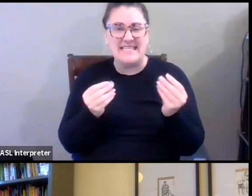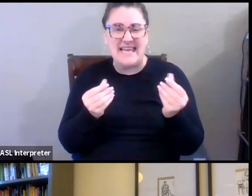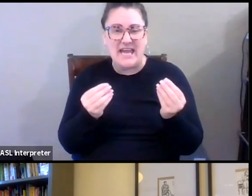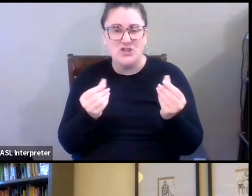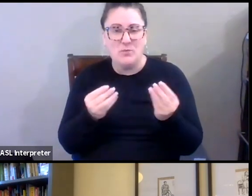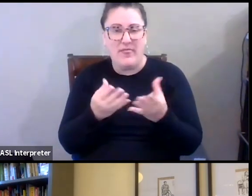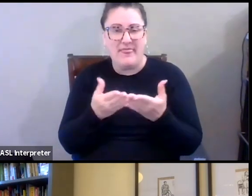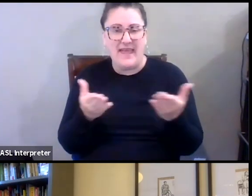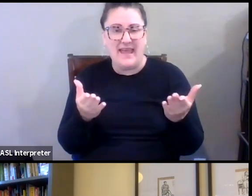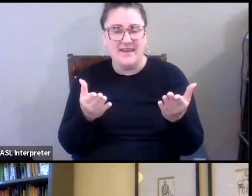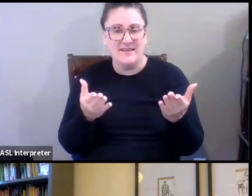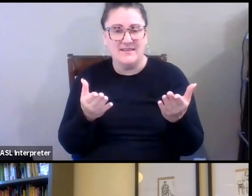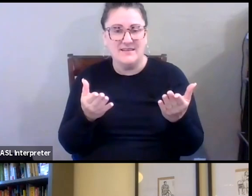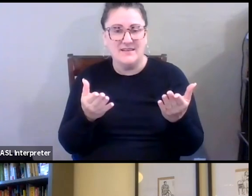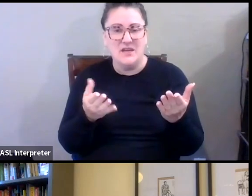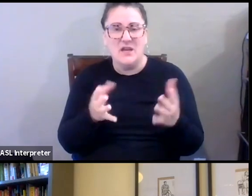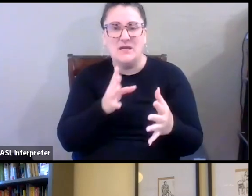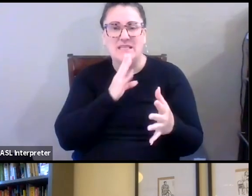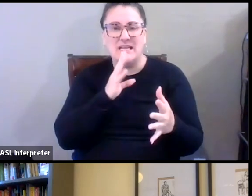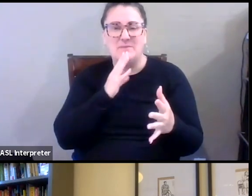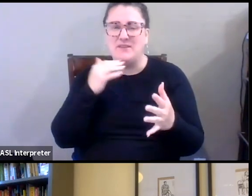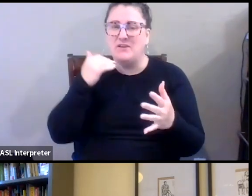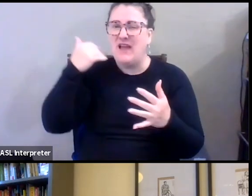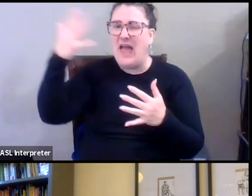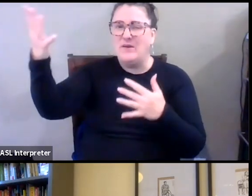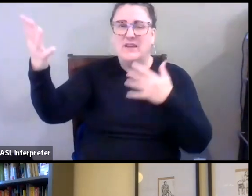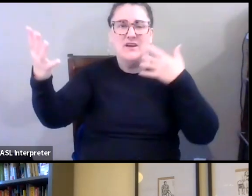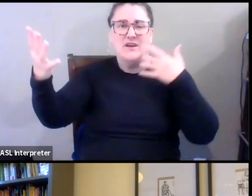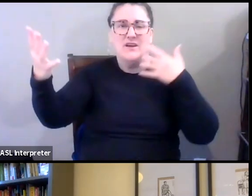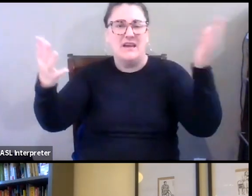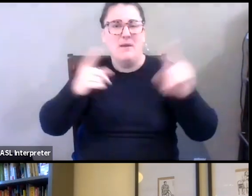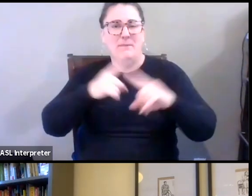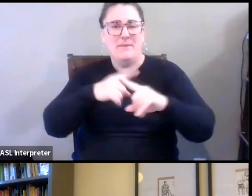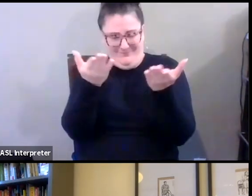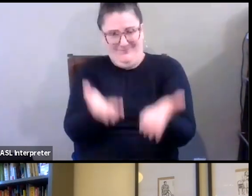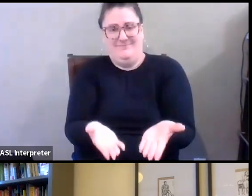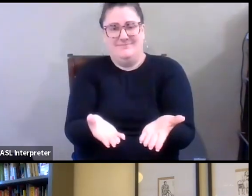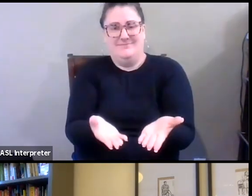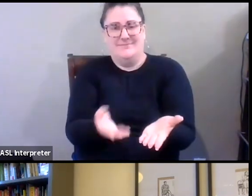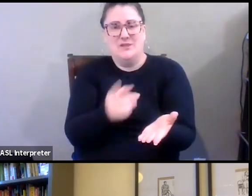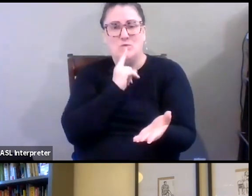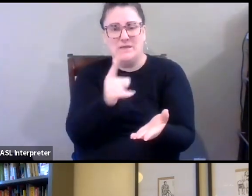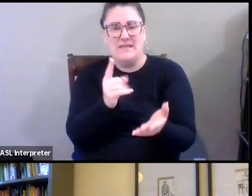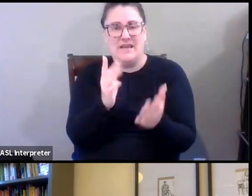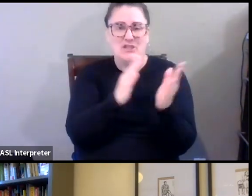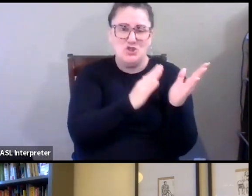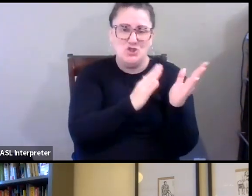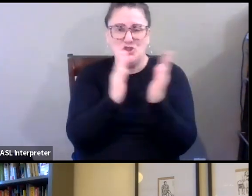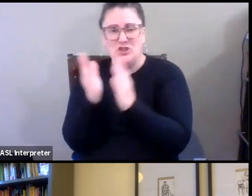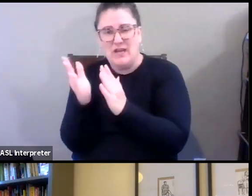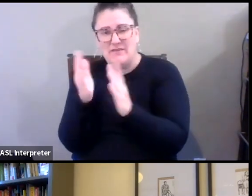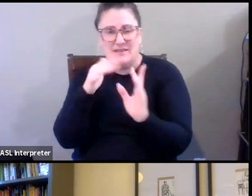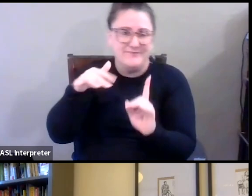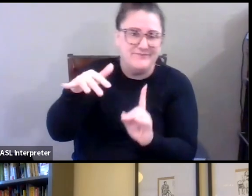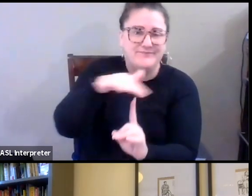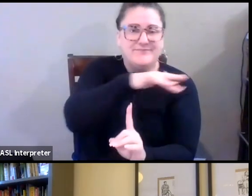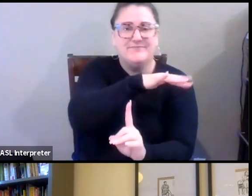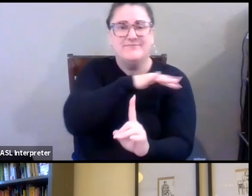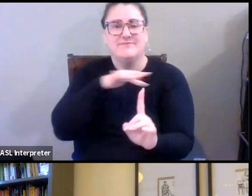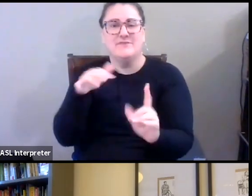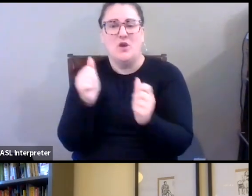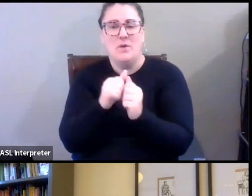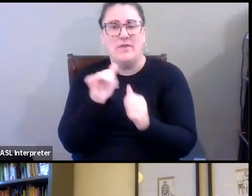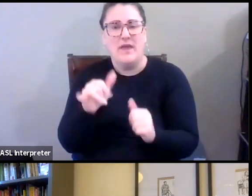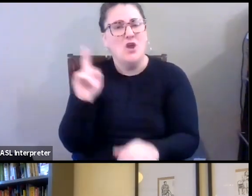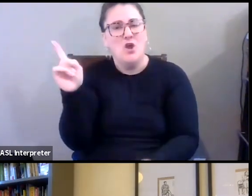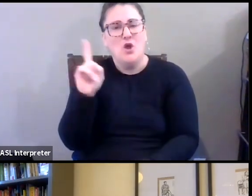talk about these things as though they're very far out, but there's just very tangible realities that can shift around this. So like, along with that, like, where